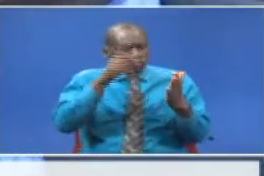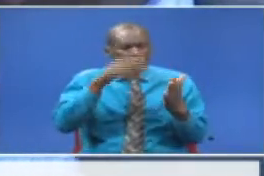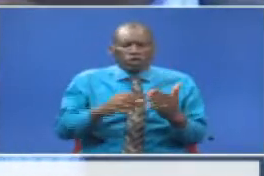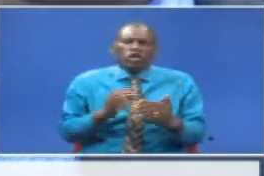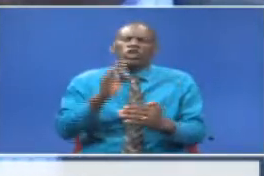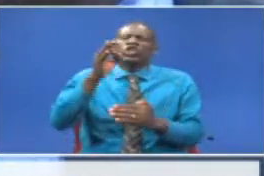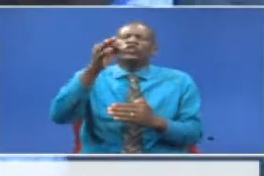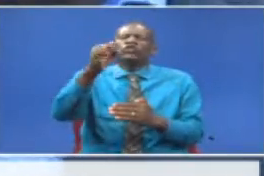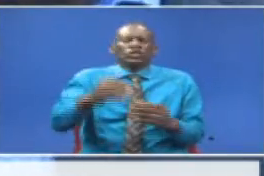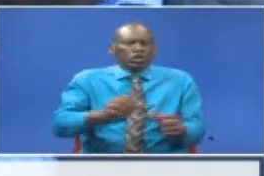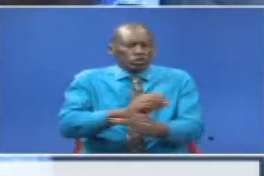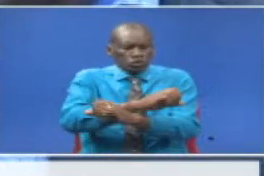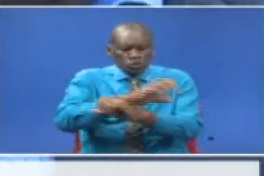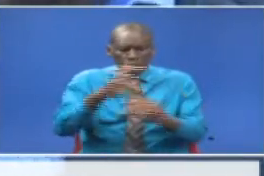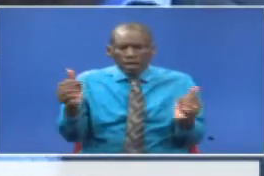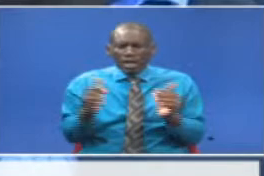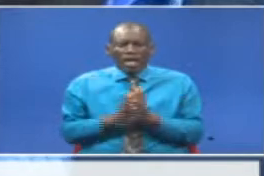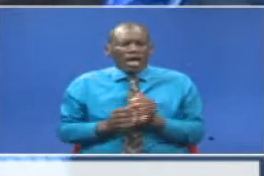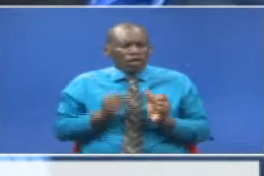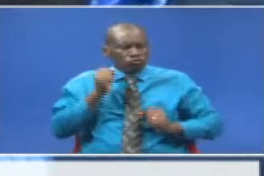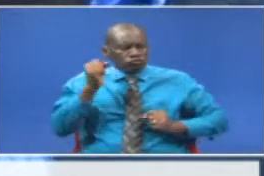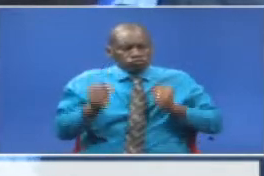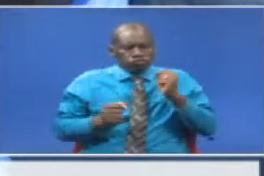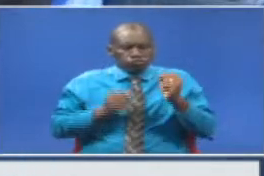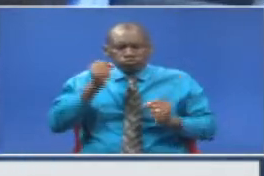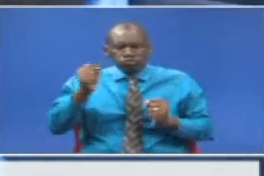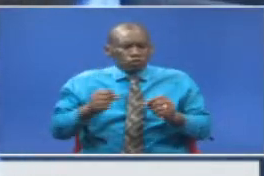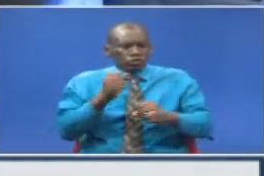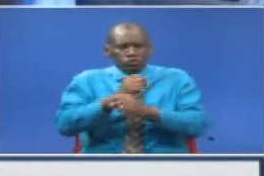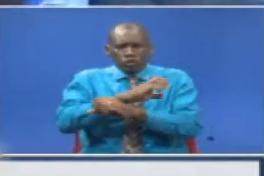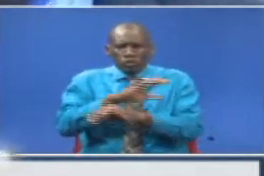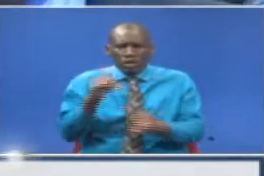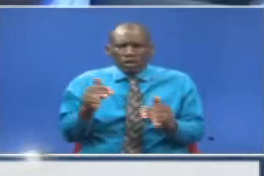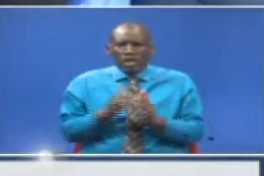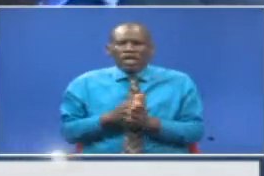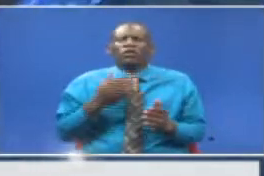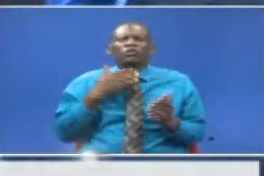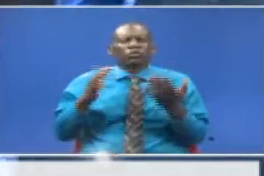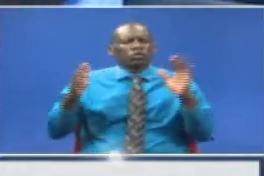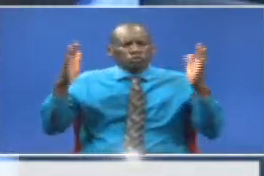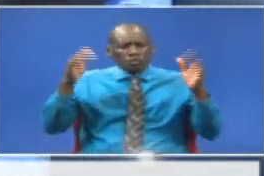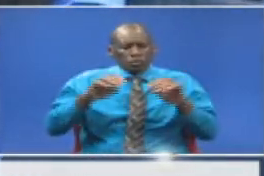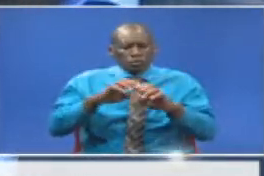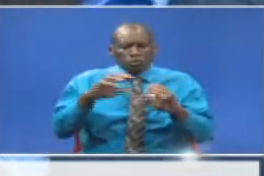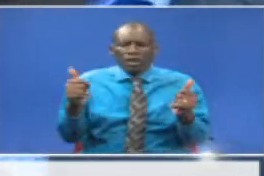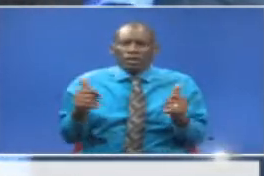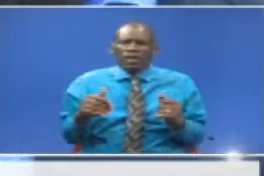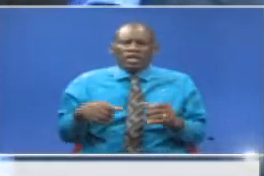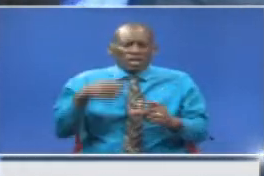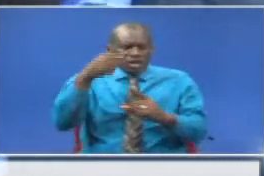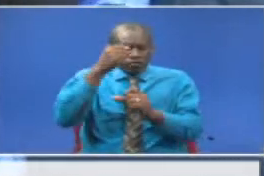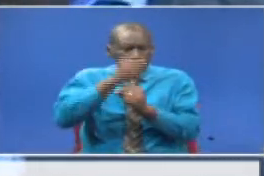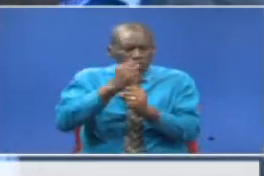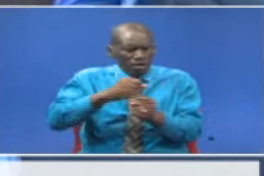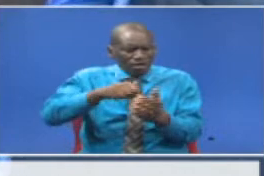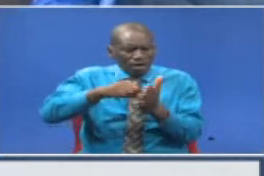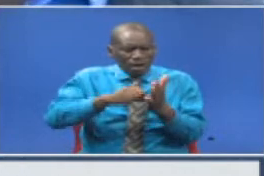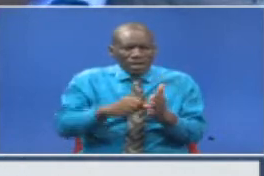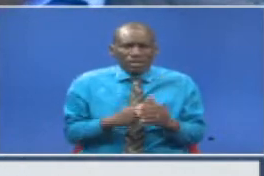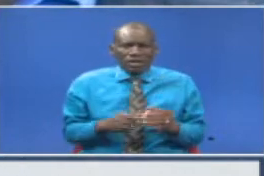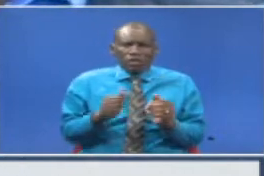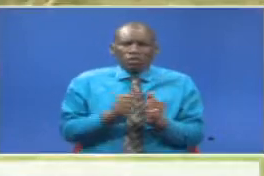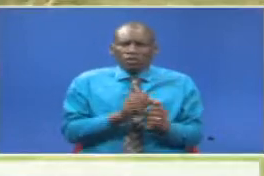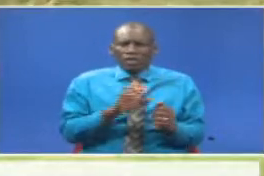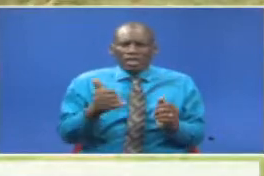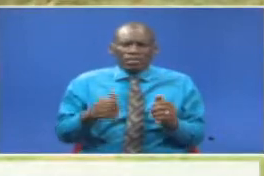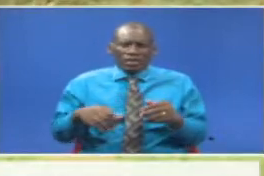usoni ipo imara na mbio yetu bado ipo imara. Pia Kipchirchir tunabaki kumpongeza yeye vilivyo, amepambana kivyake akiwa na wale